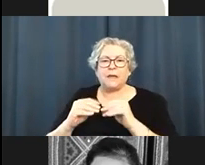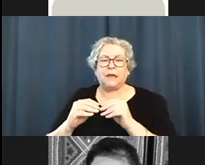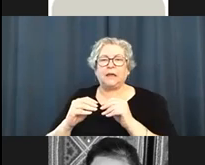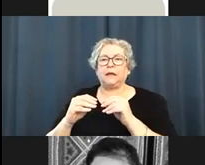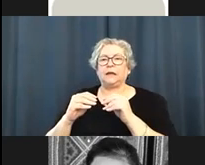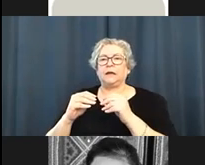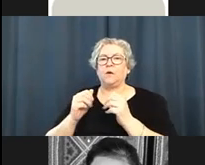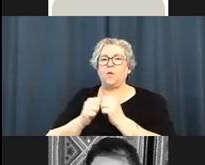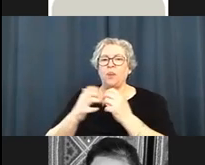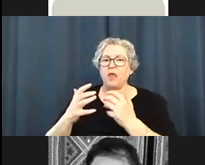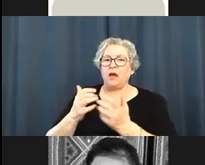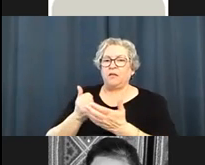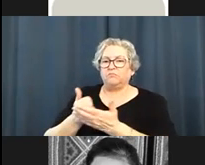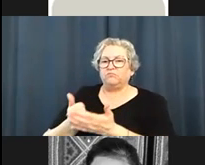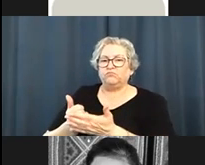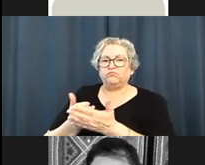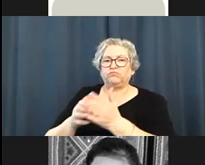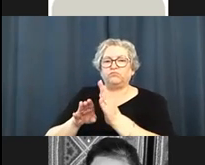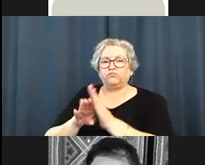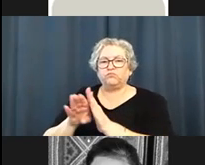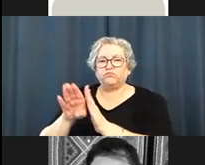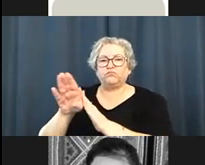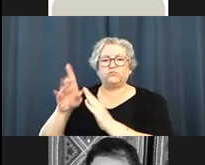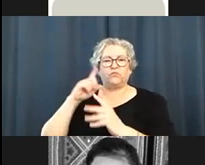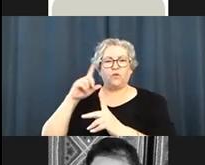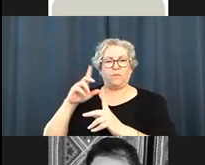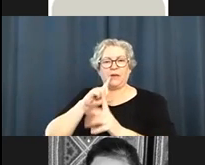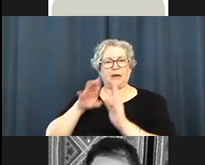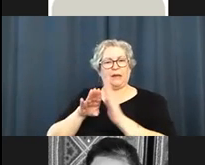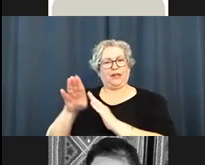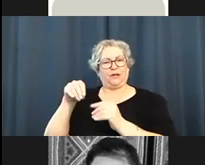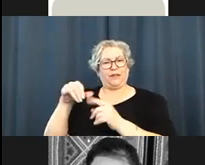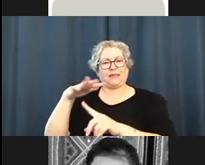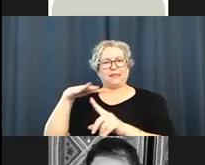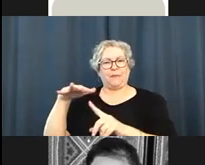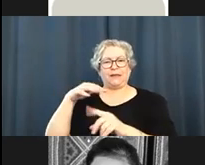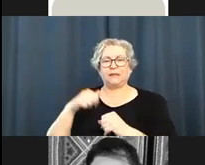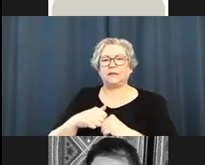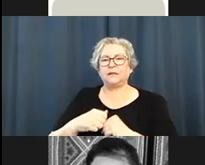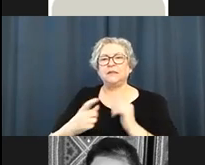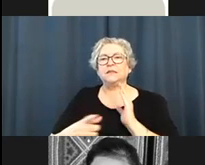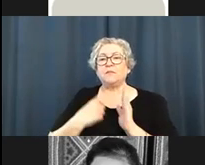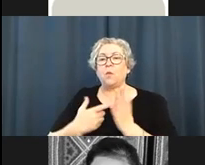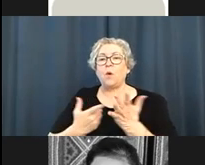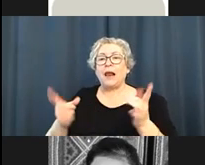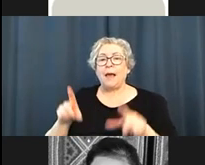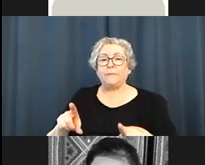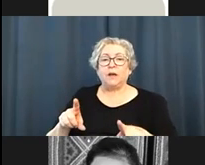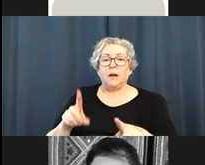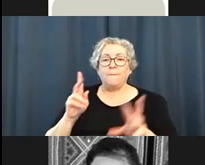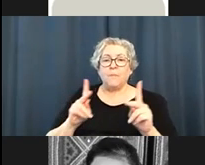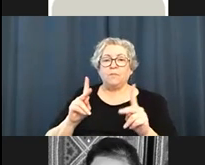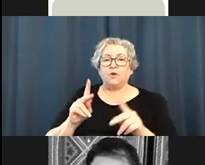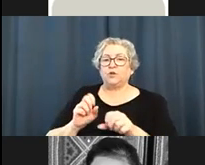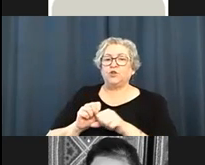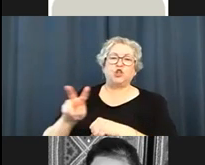without helping them and develop the skills to be leaders in those spaces. And so we sometimes what happens a lot is people jump